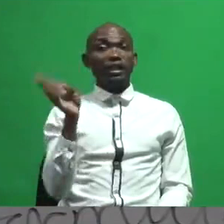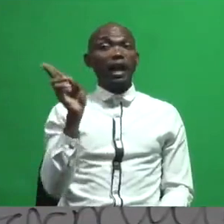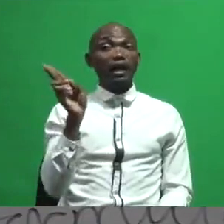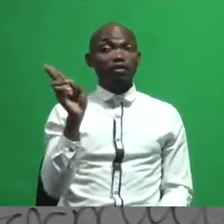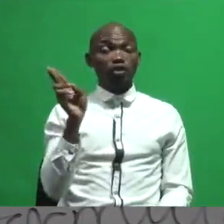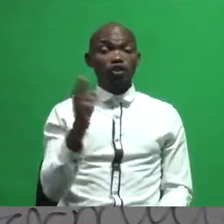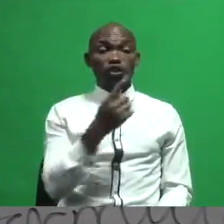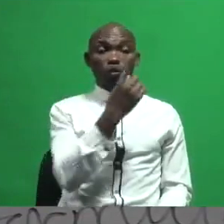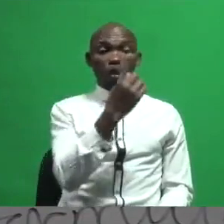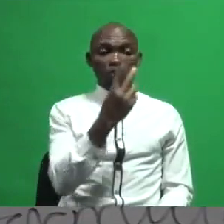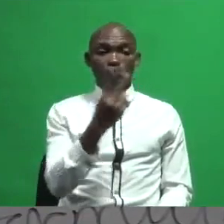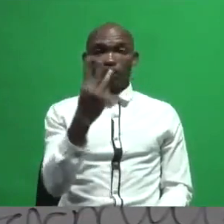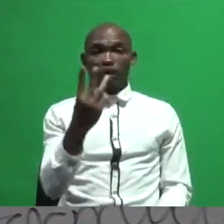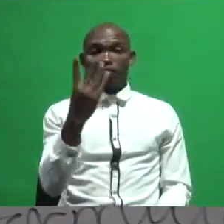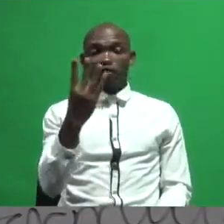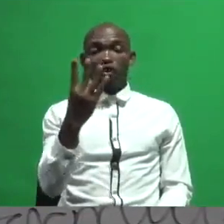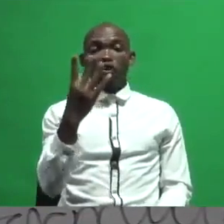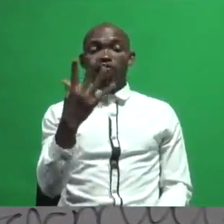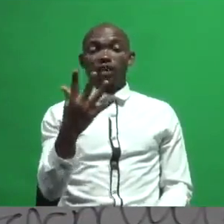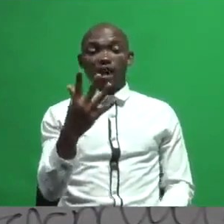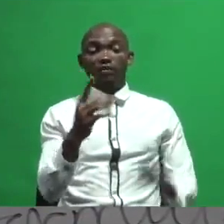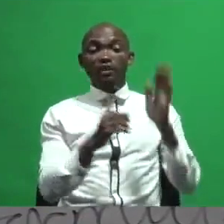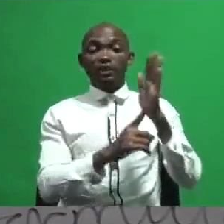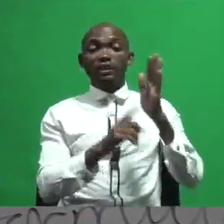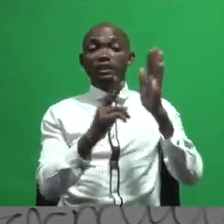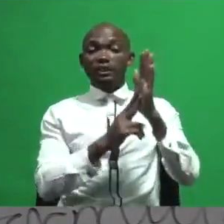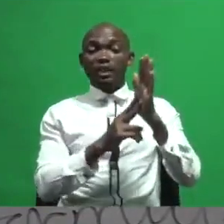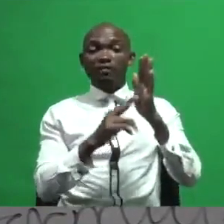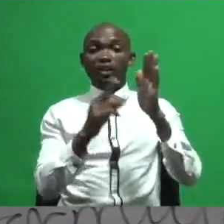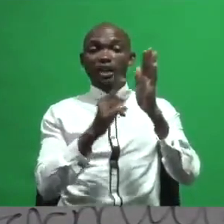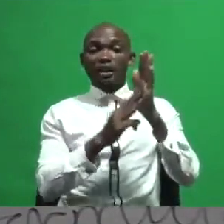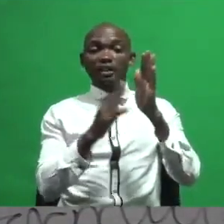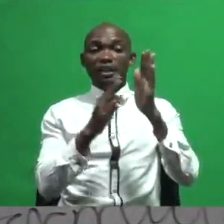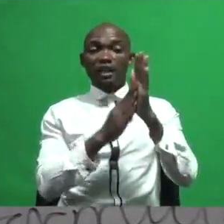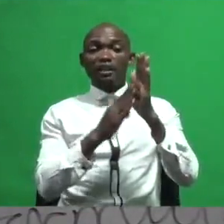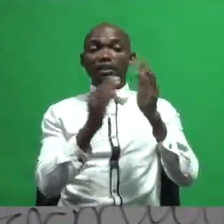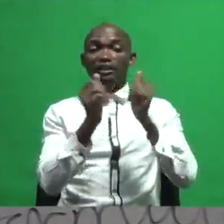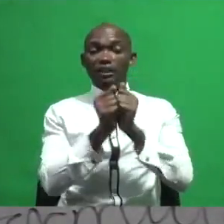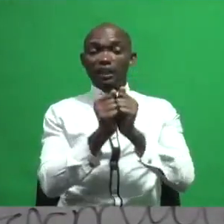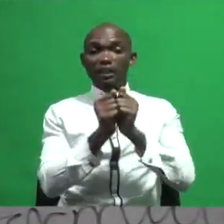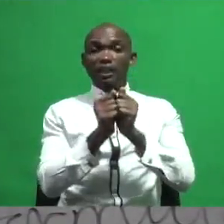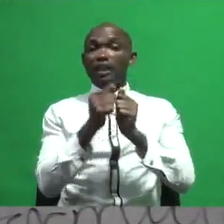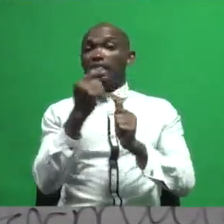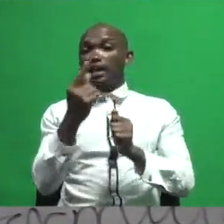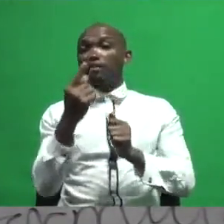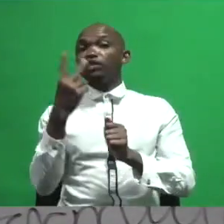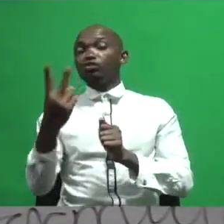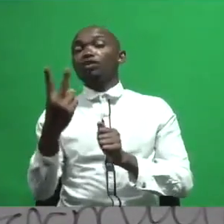And hydrogens? 1, 2, 3, 4, 5, 6, 7, 8, 9, 10, 11,